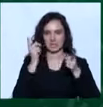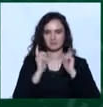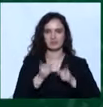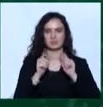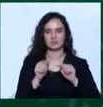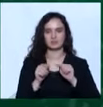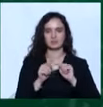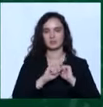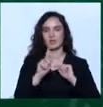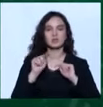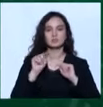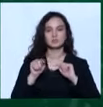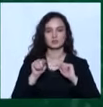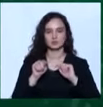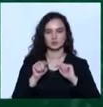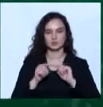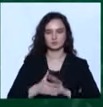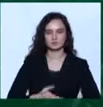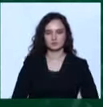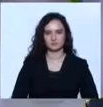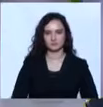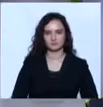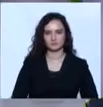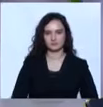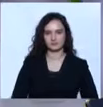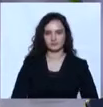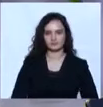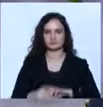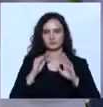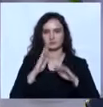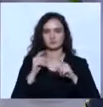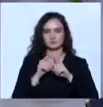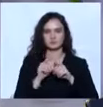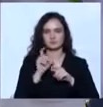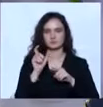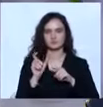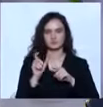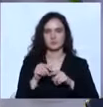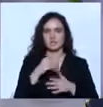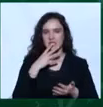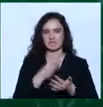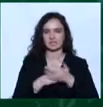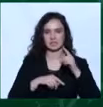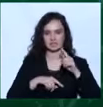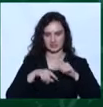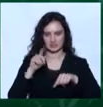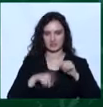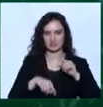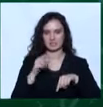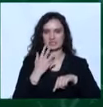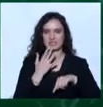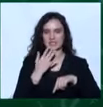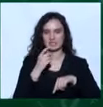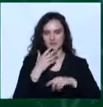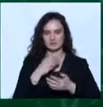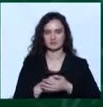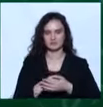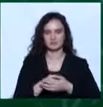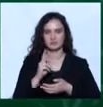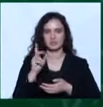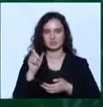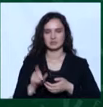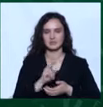or something that you're born with. Our next word is native. It's an adjective. It describes